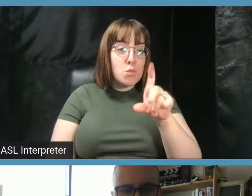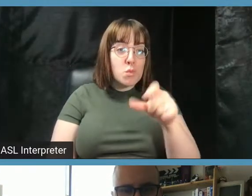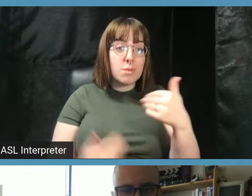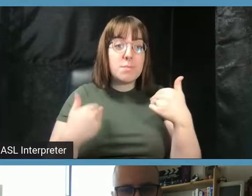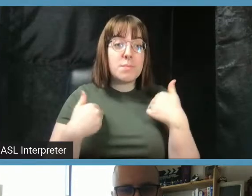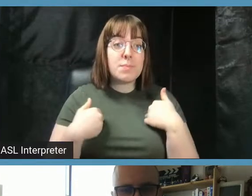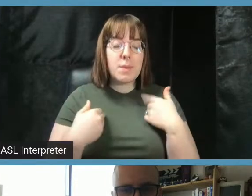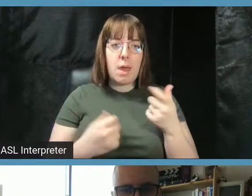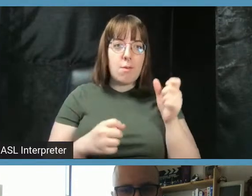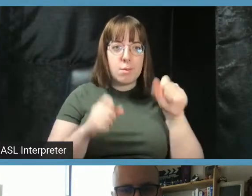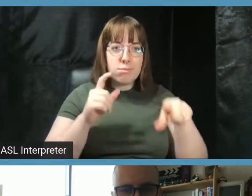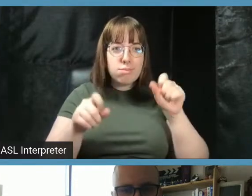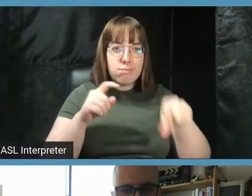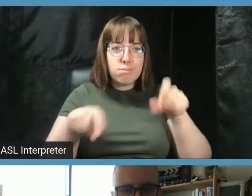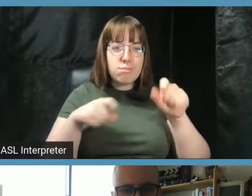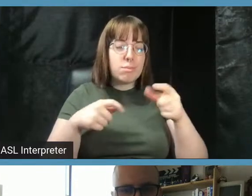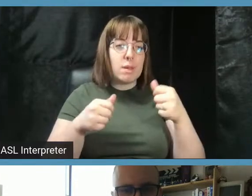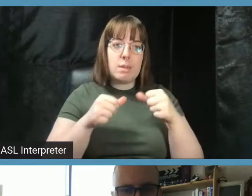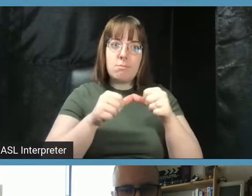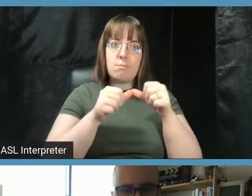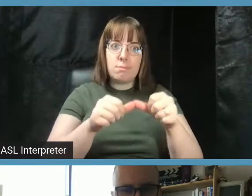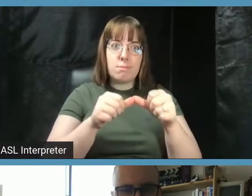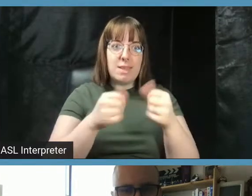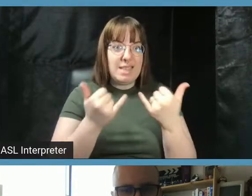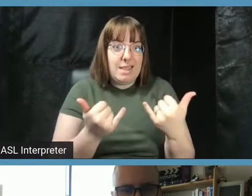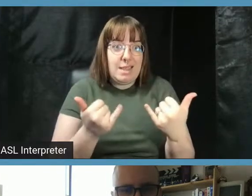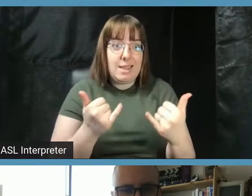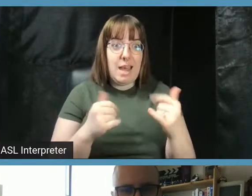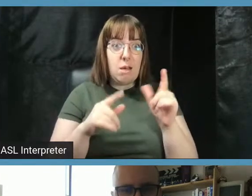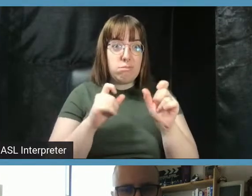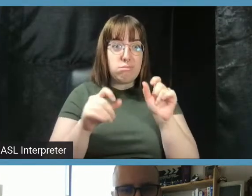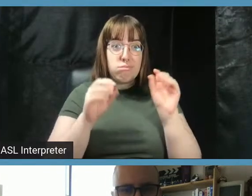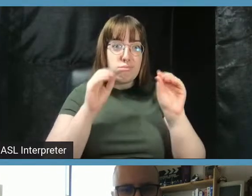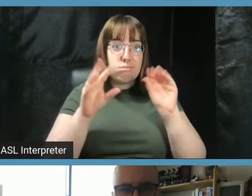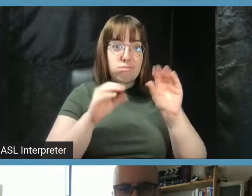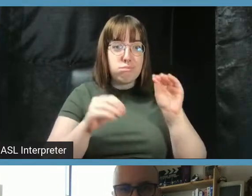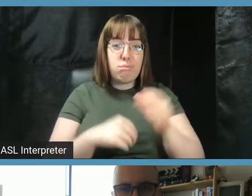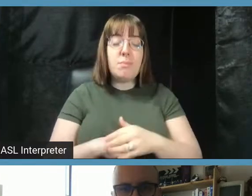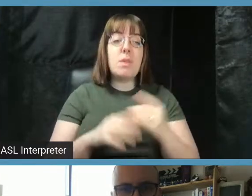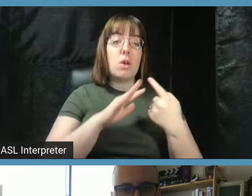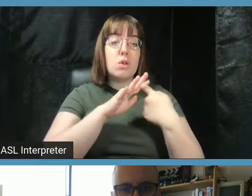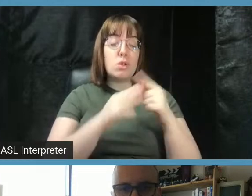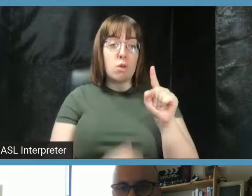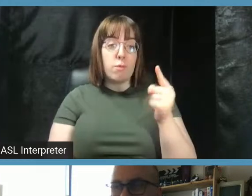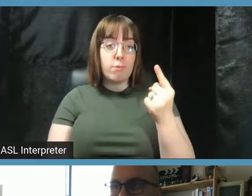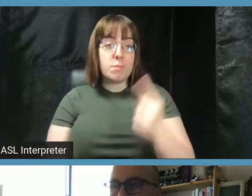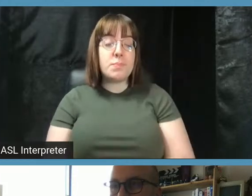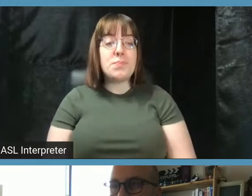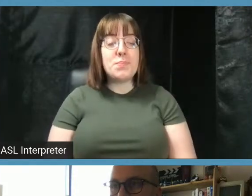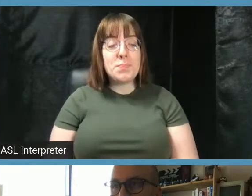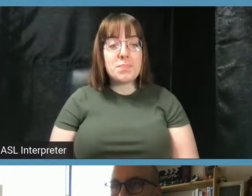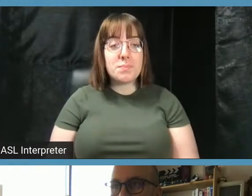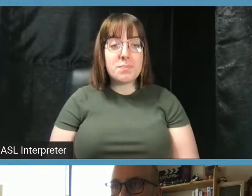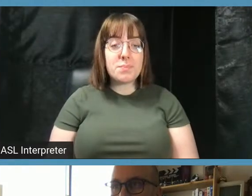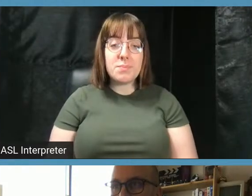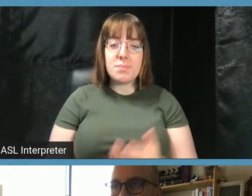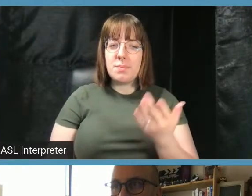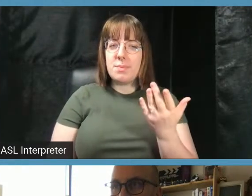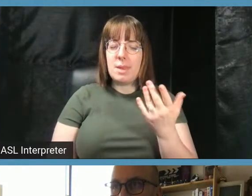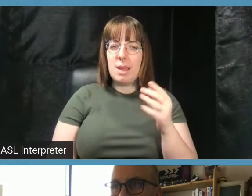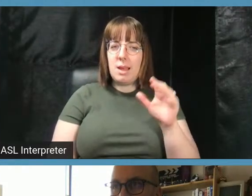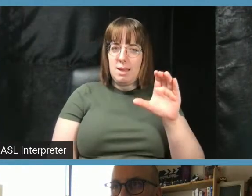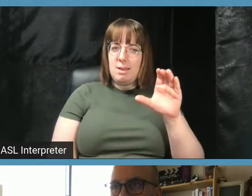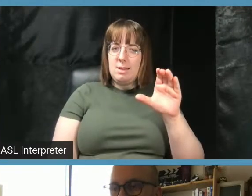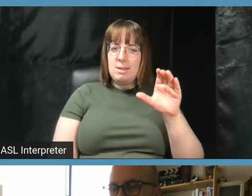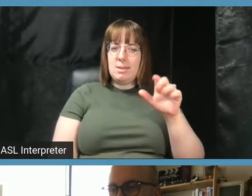have come in and are still continuing to come in. I'm going to start with this first one. And Sina mentioned